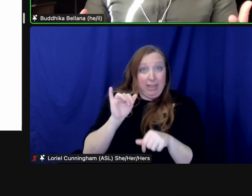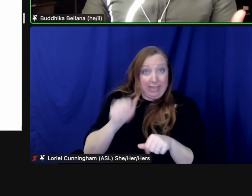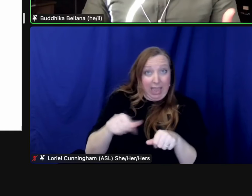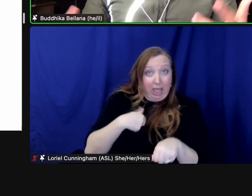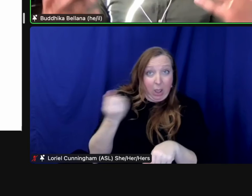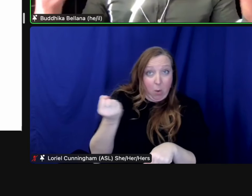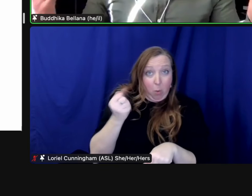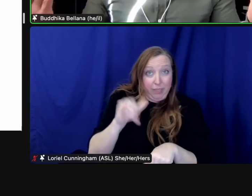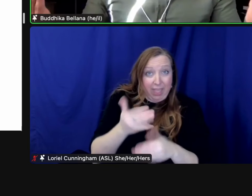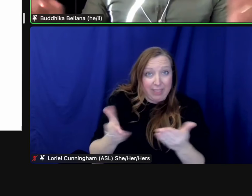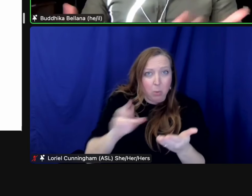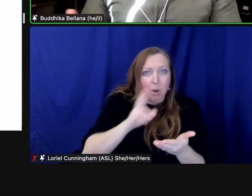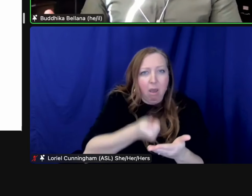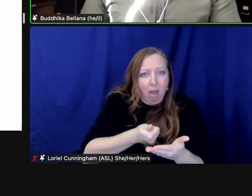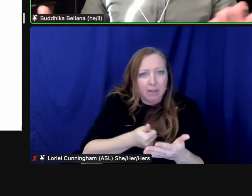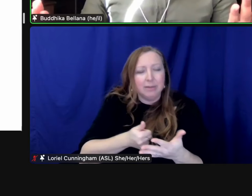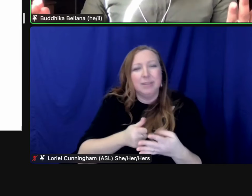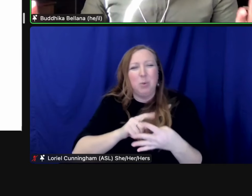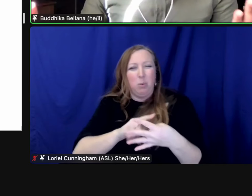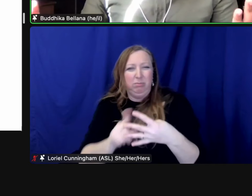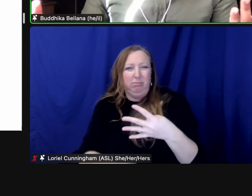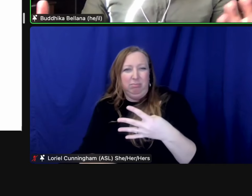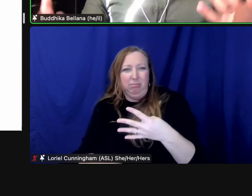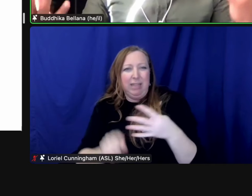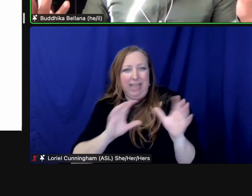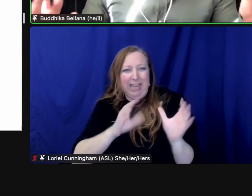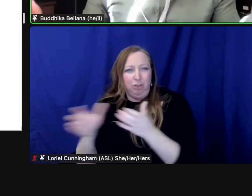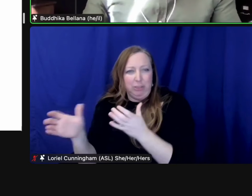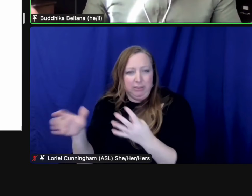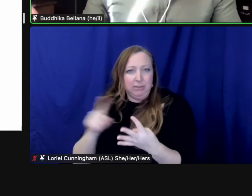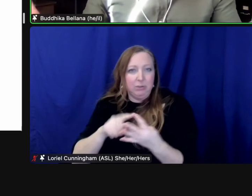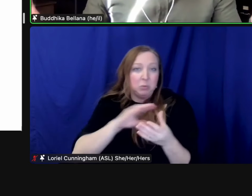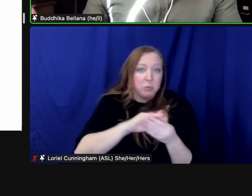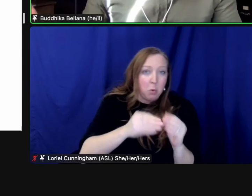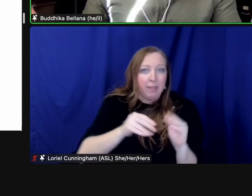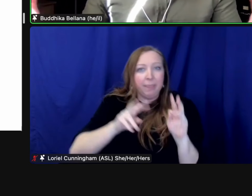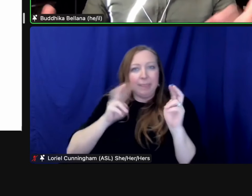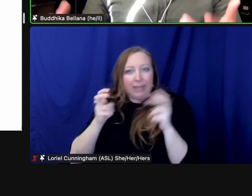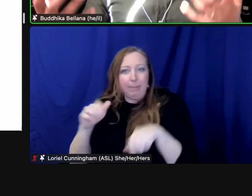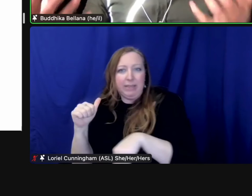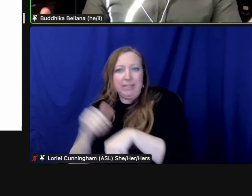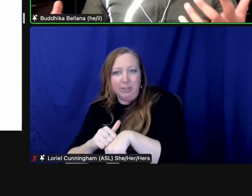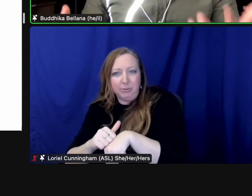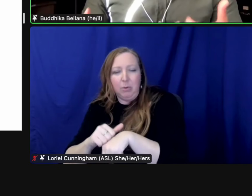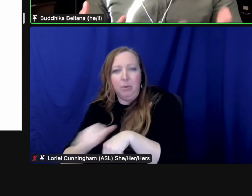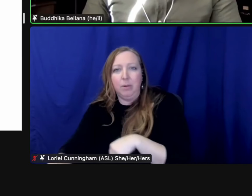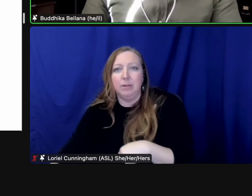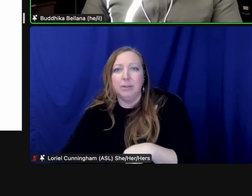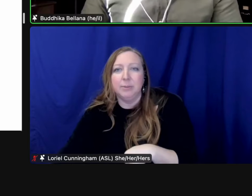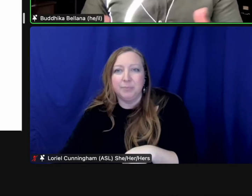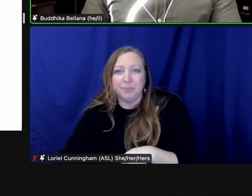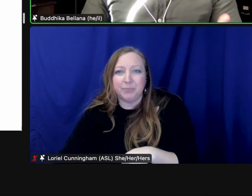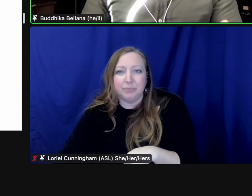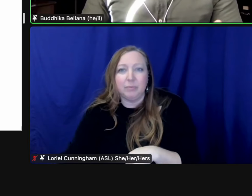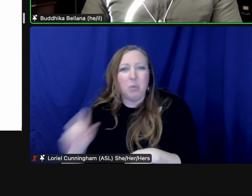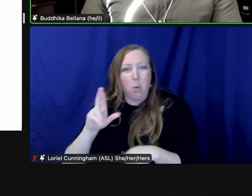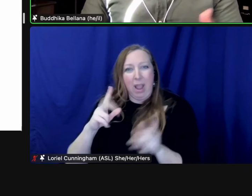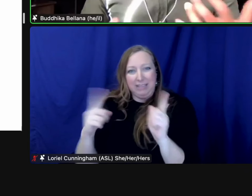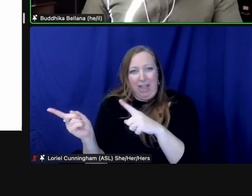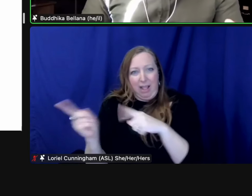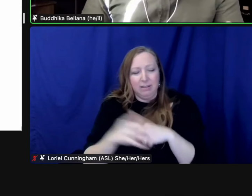to read this sentence that was not a narrative, a list of discrete words, and were able to report more